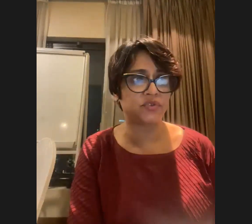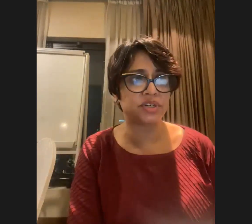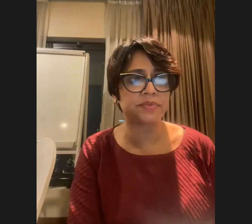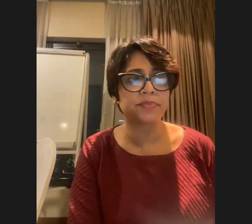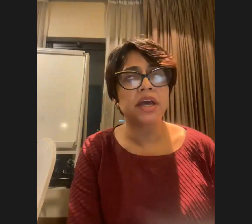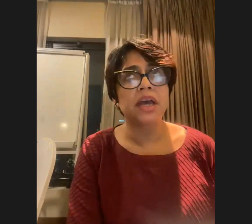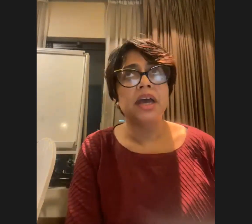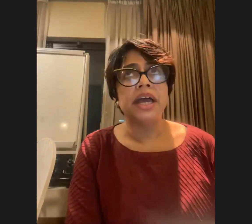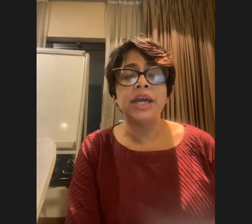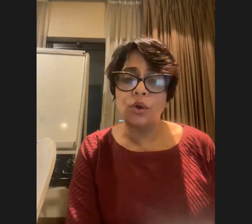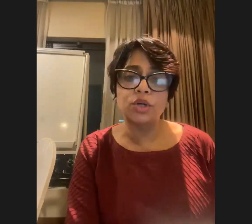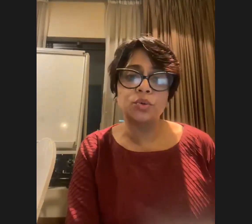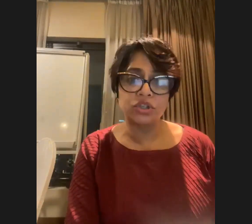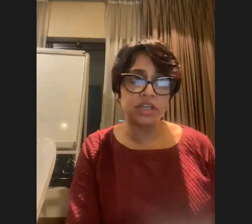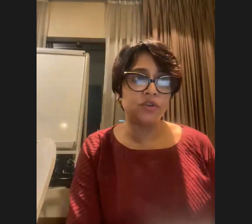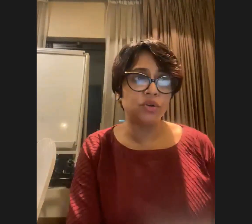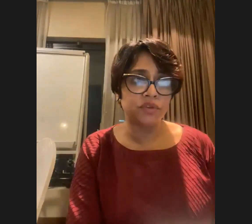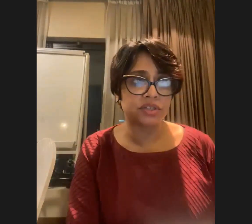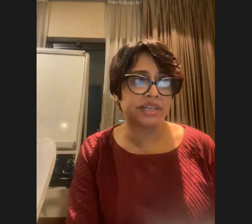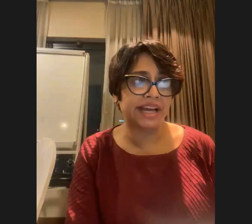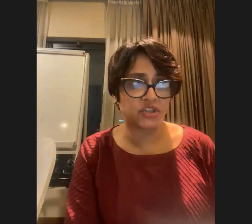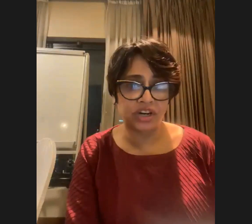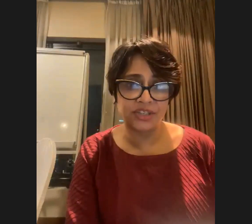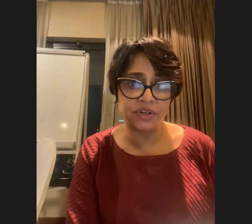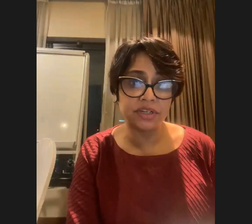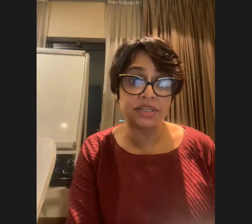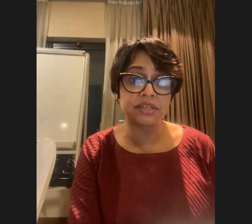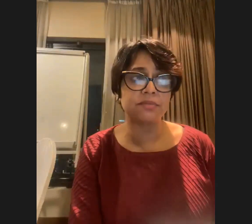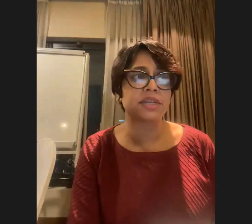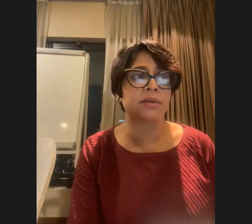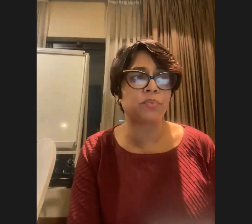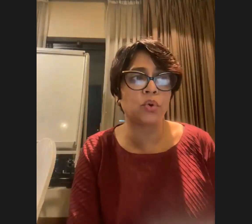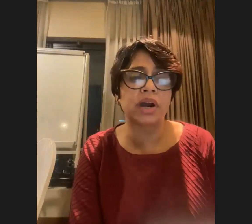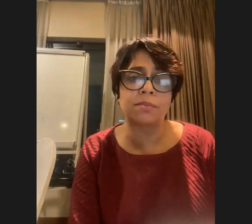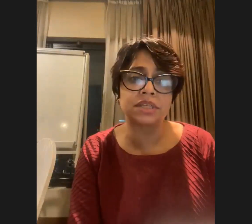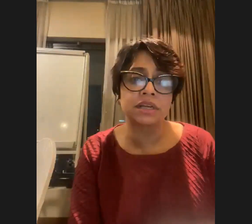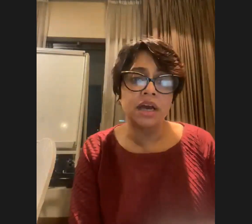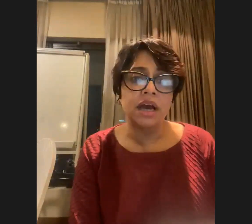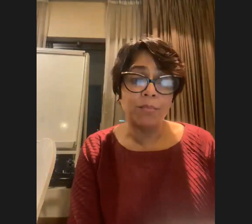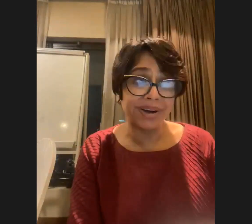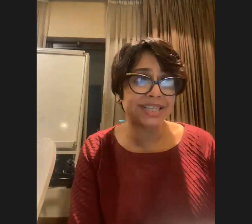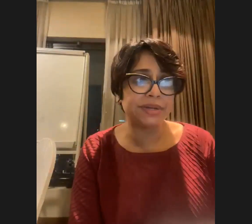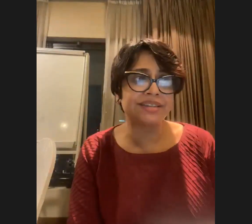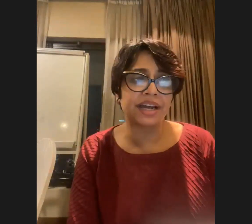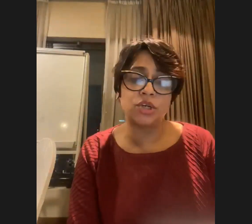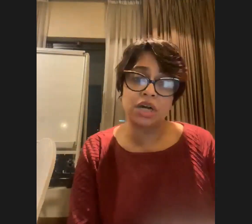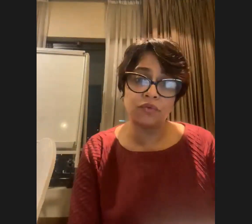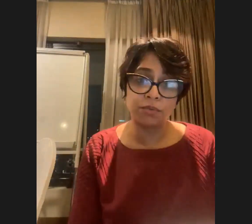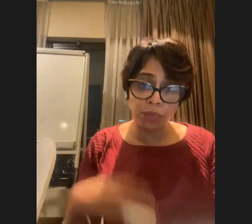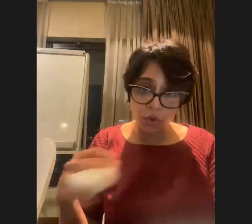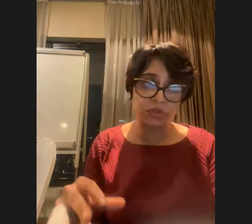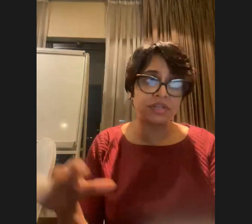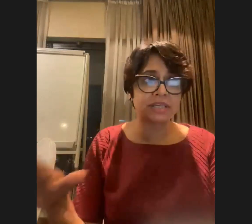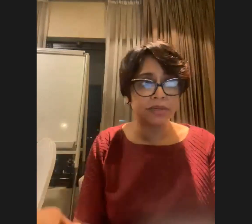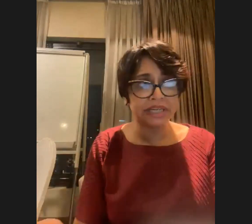cash transfers. In order to achieve universal cash transfers, systems and programs must be designed to